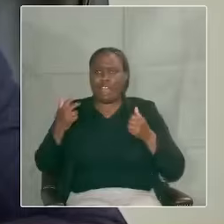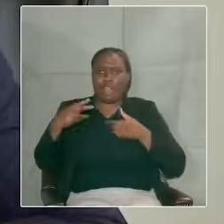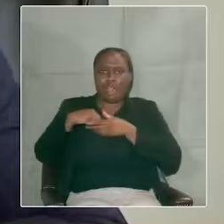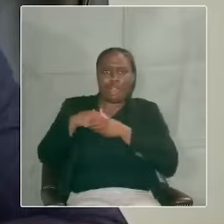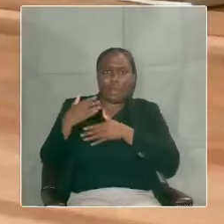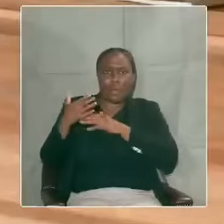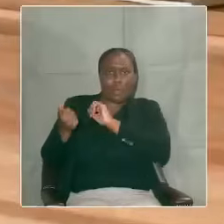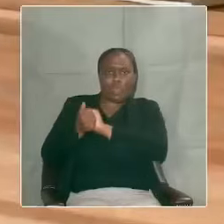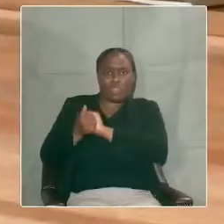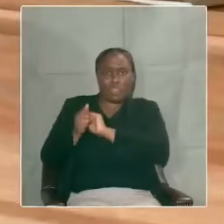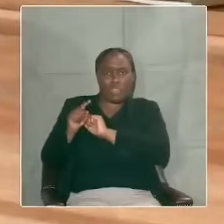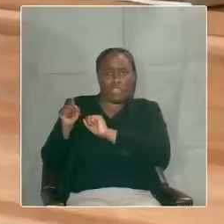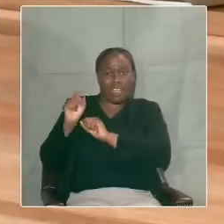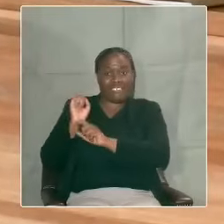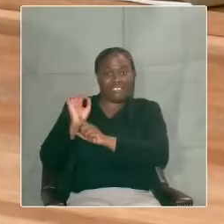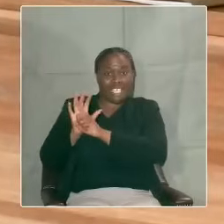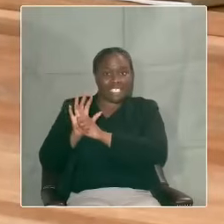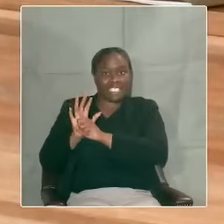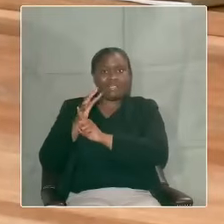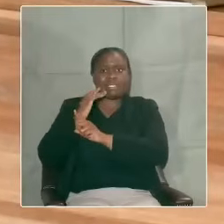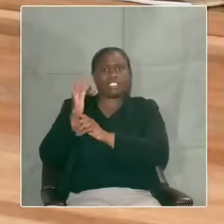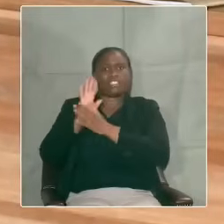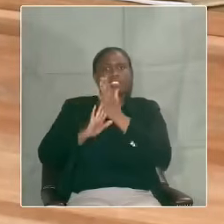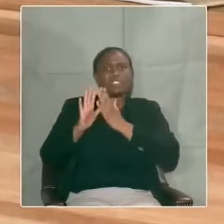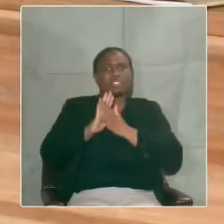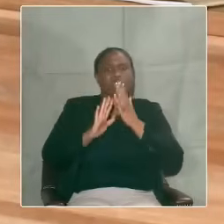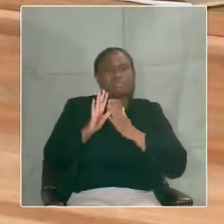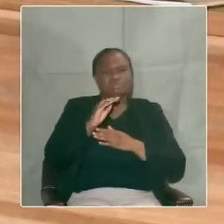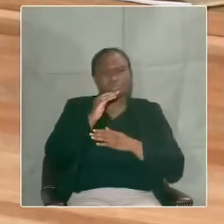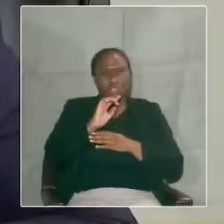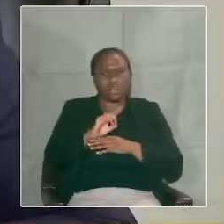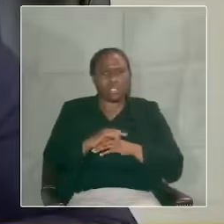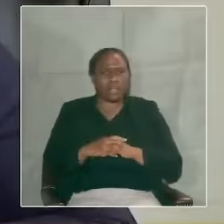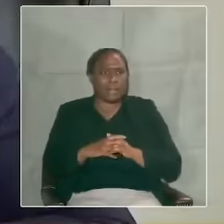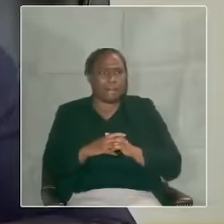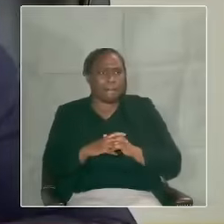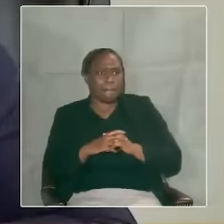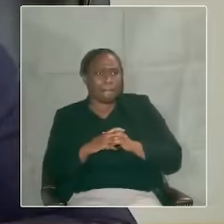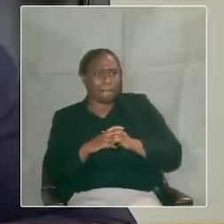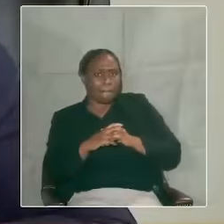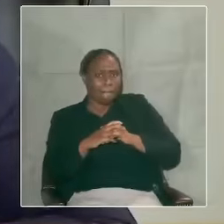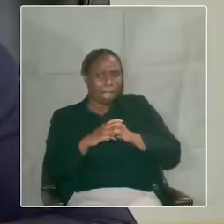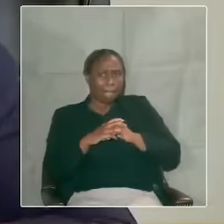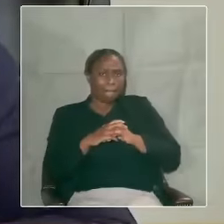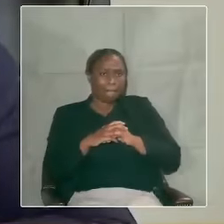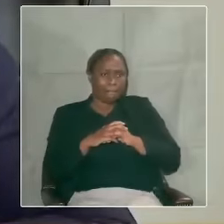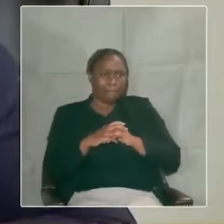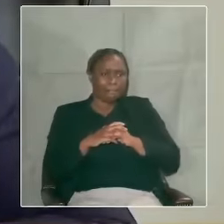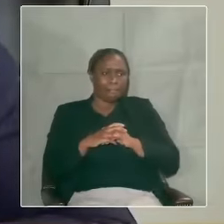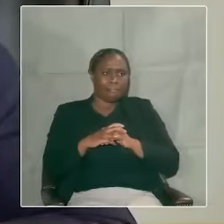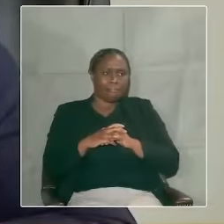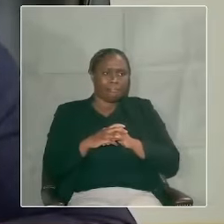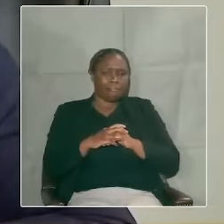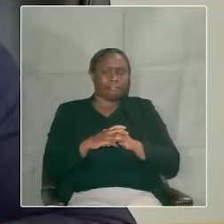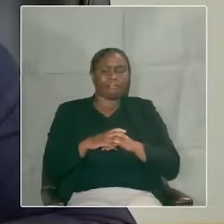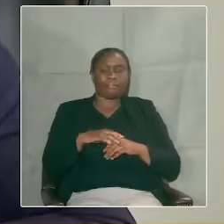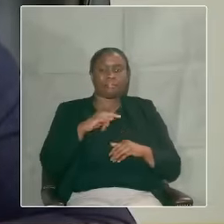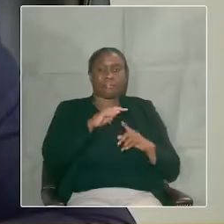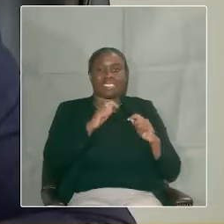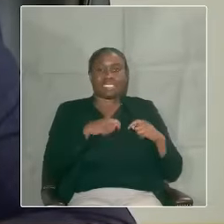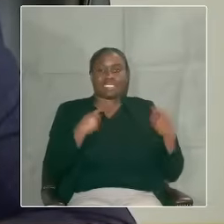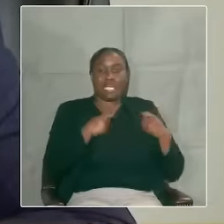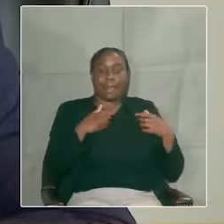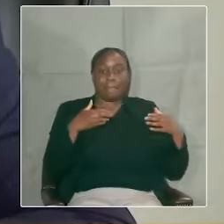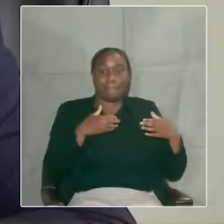If you could share with the Commission, what do you mean by that also? Yeah, what refers commissioners is that this team had